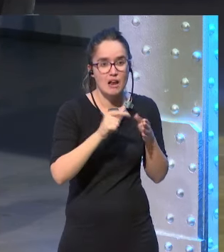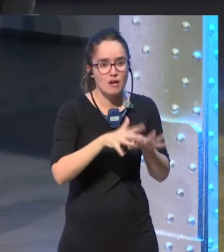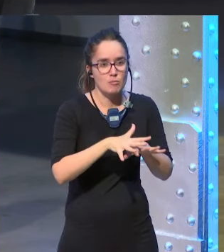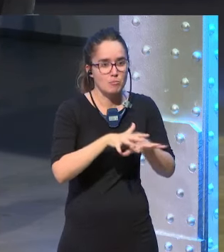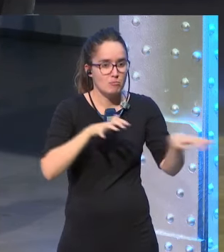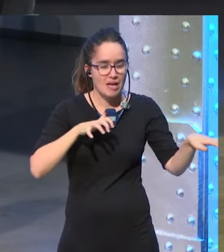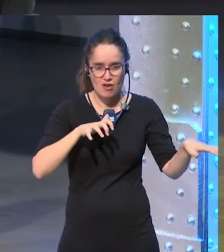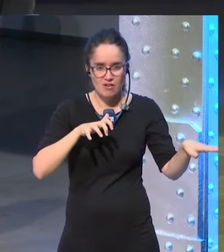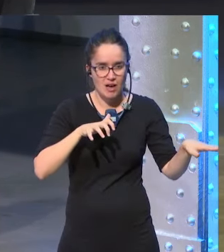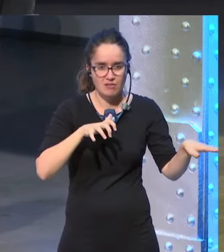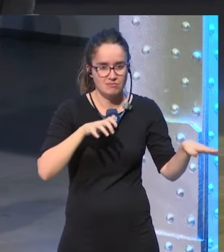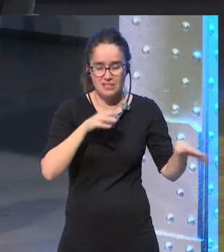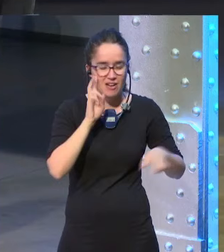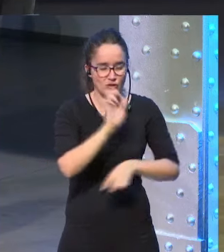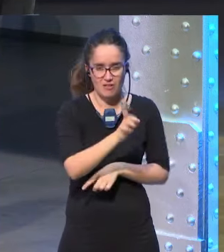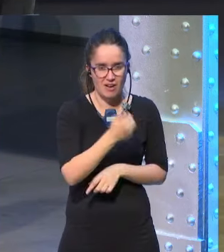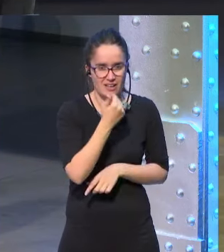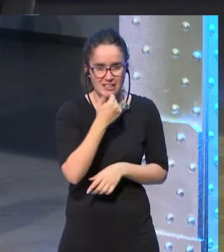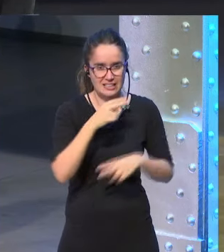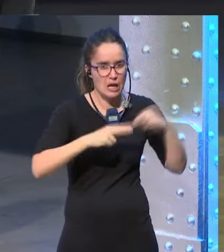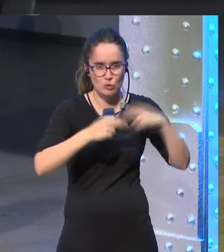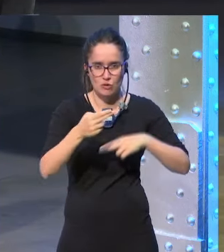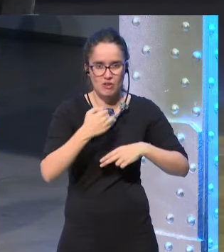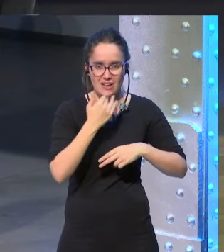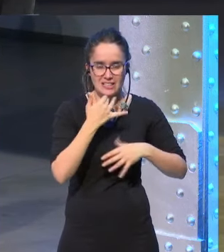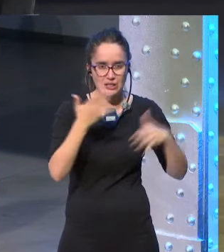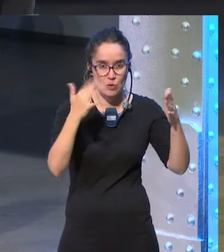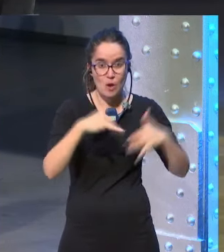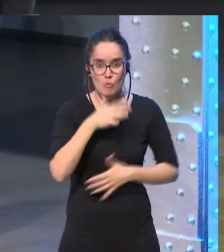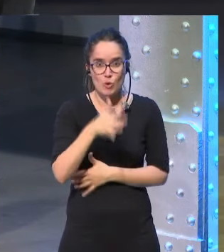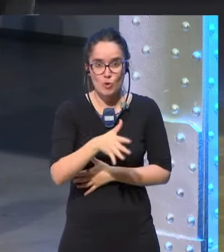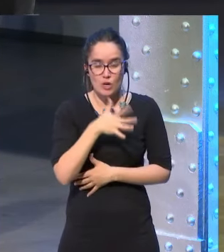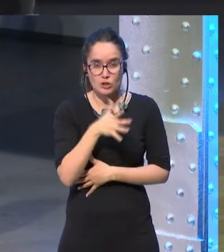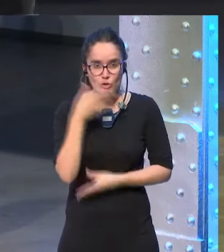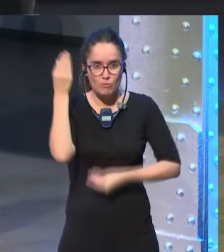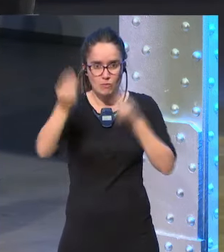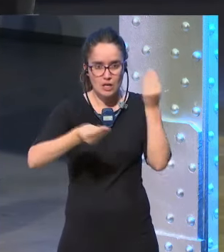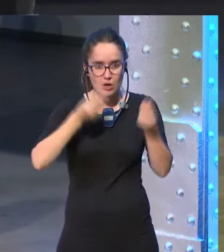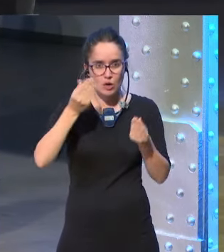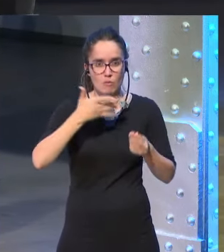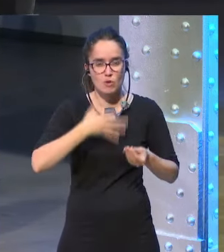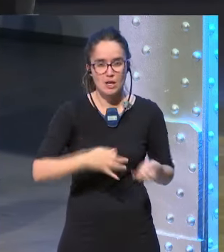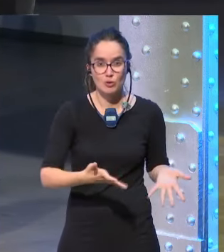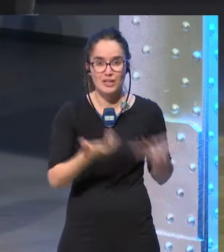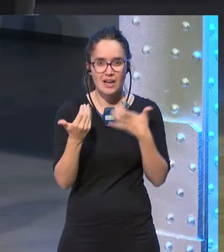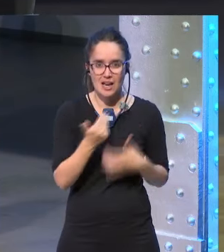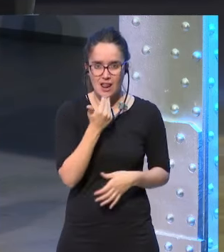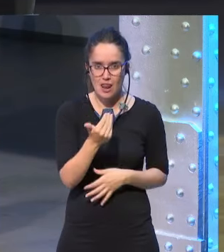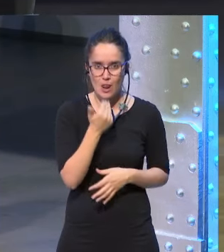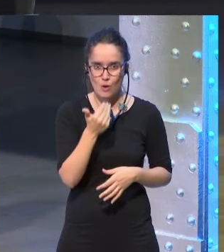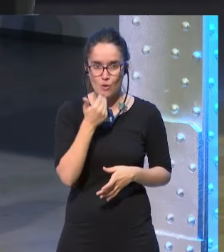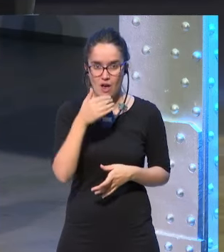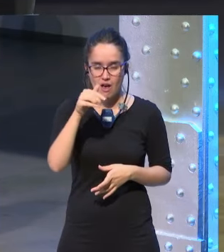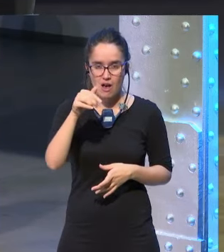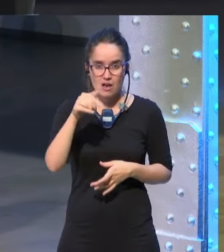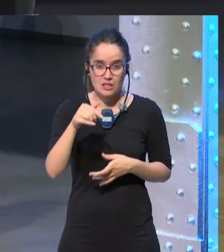see on the construction side. So I think that's why I think there could also be something to gain, and I think the